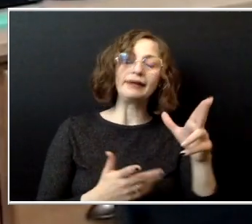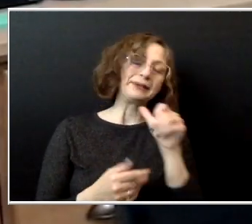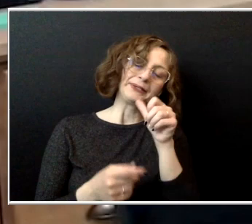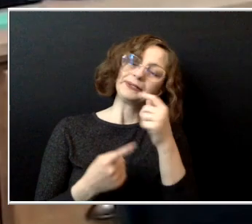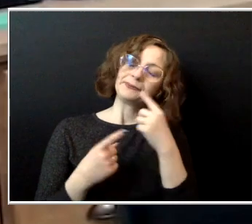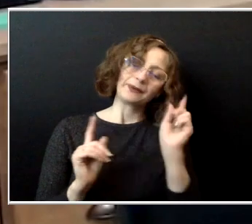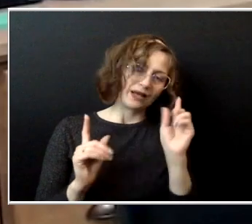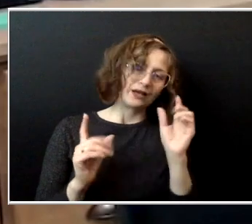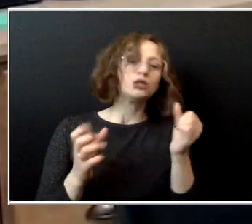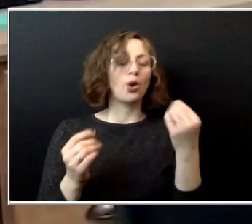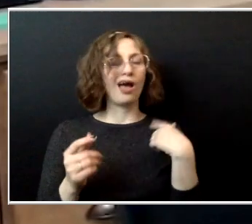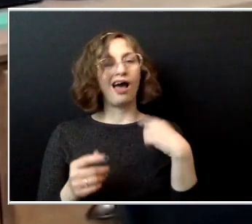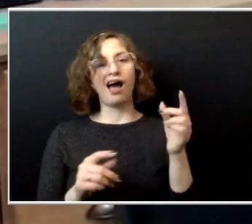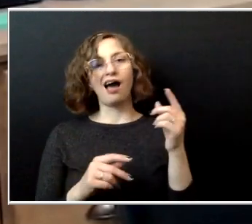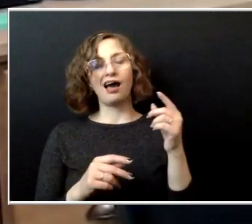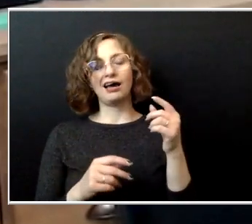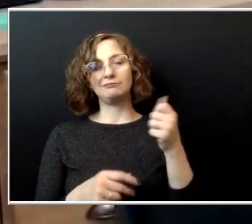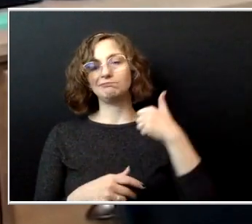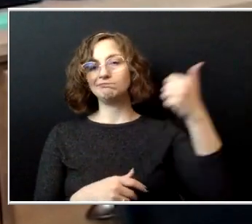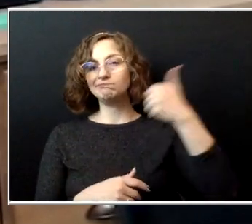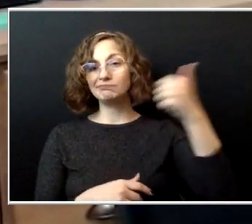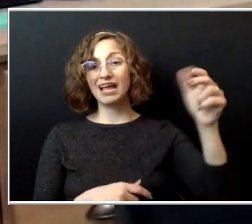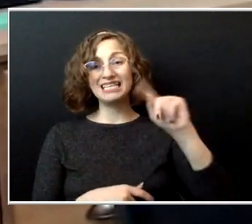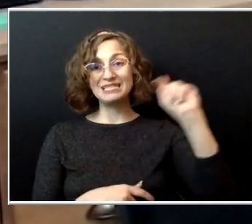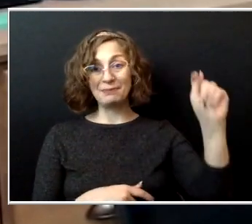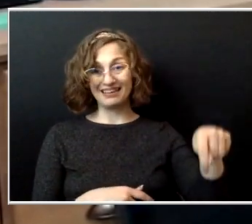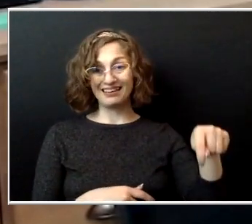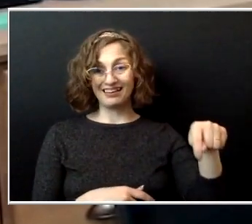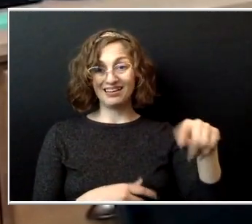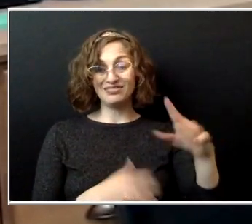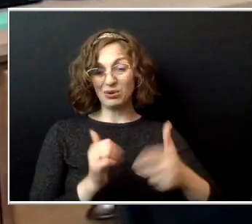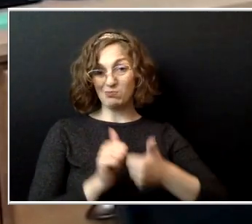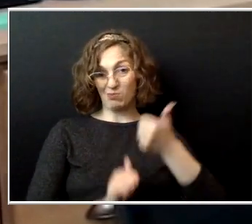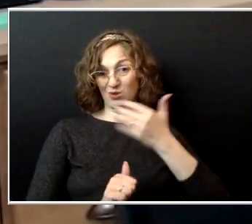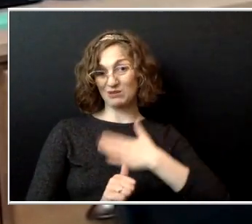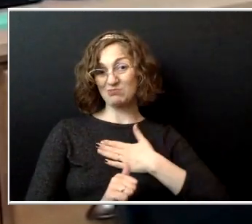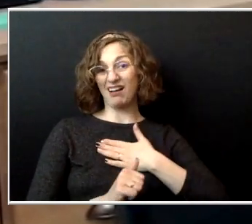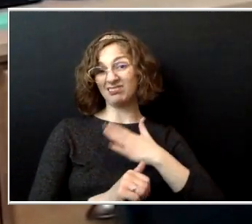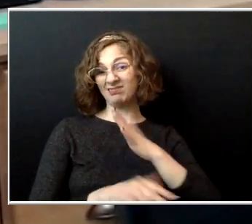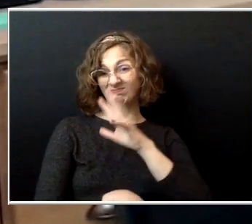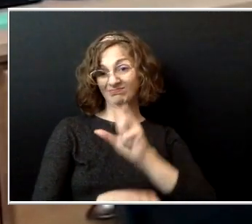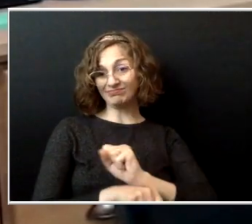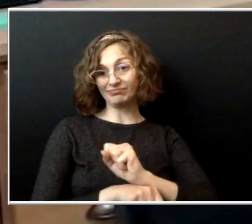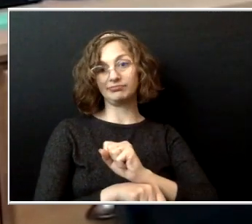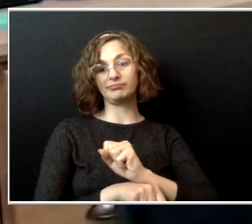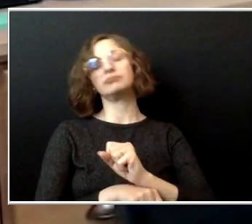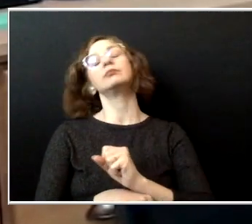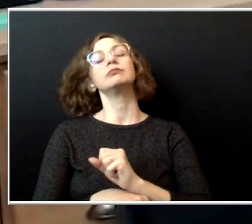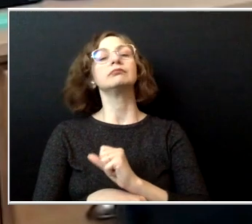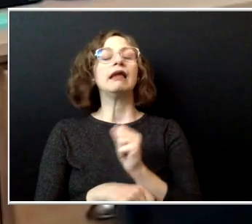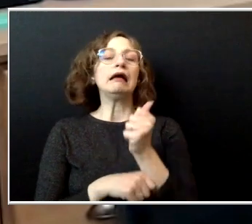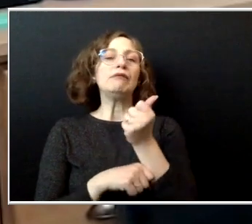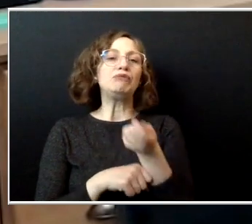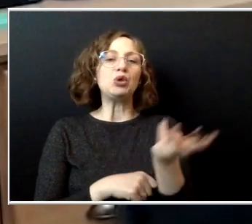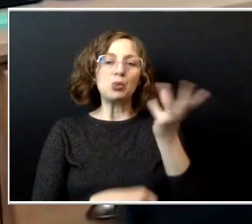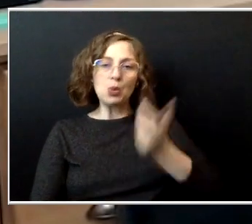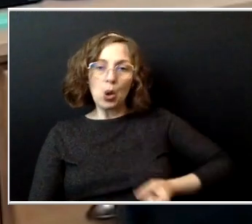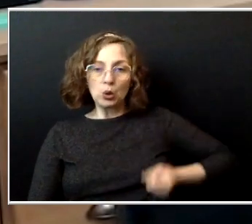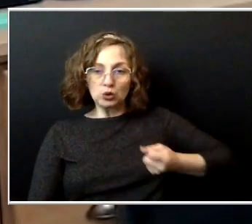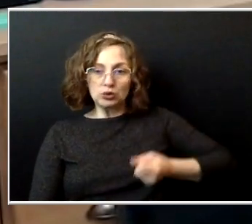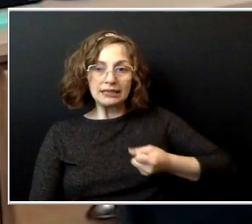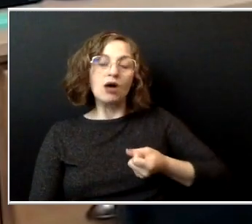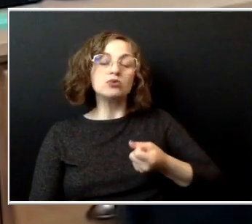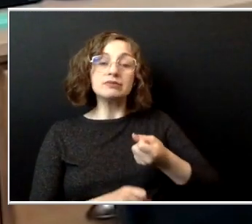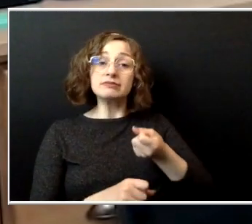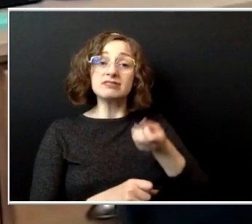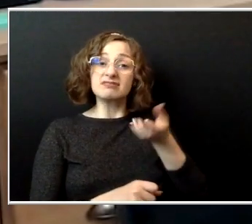travel to Topeka for most of my appointments. And I did have a few ultrasounds at the hospital to